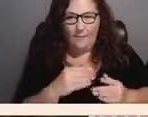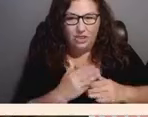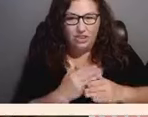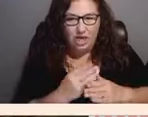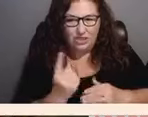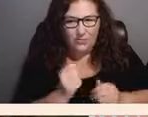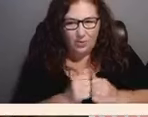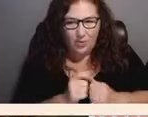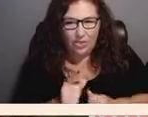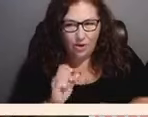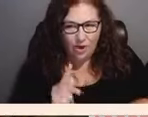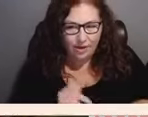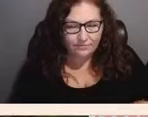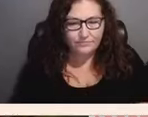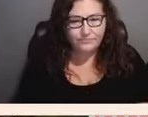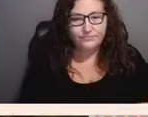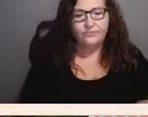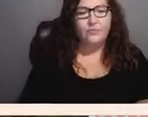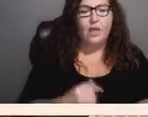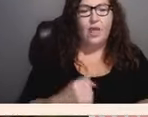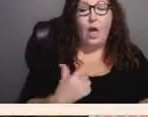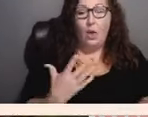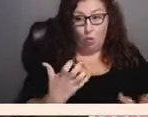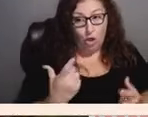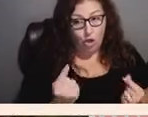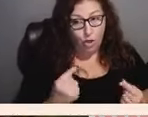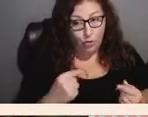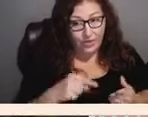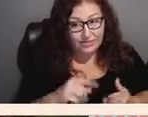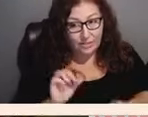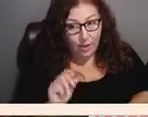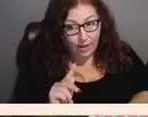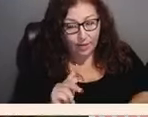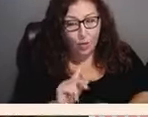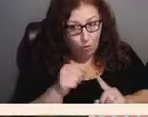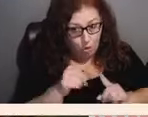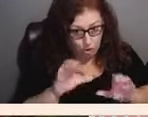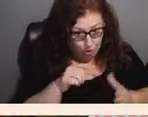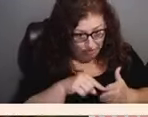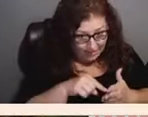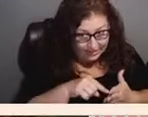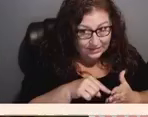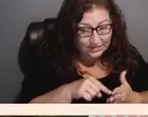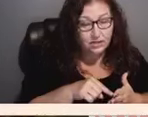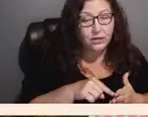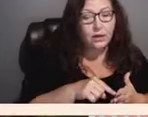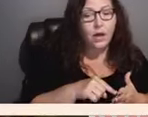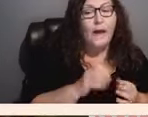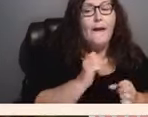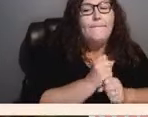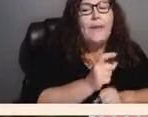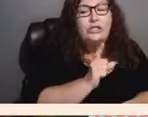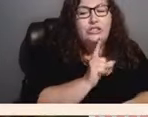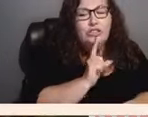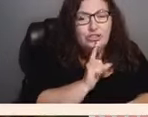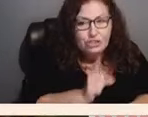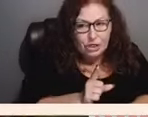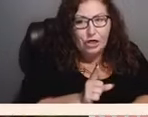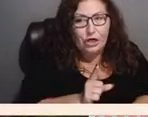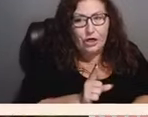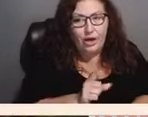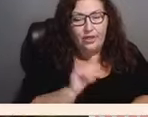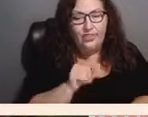okay? Now, I want you to do this. Now, when you do this, make sure that you